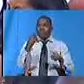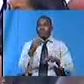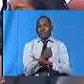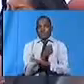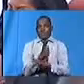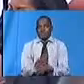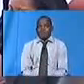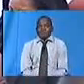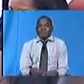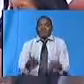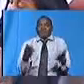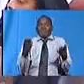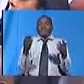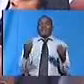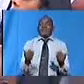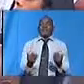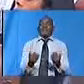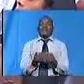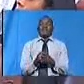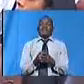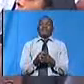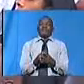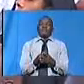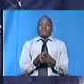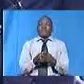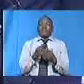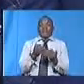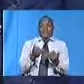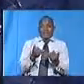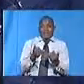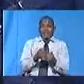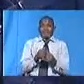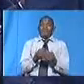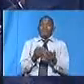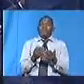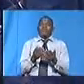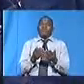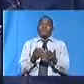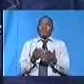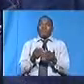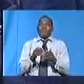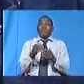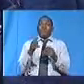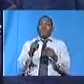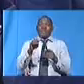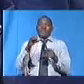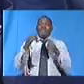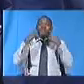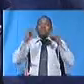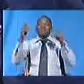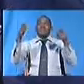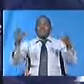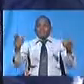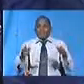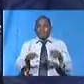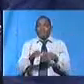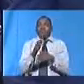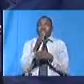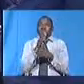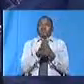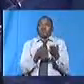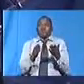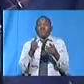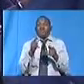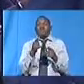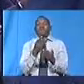election. Now, the immediate prelude and aftermath of that declaration is common knowledge, and some of them are matters